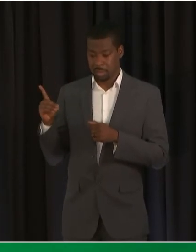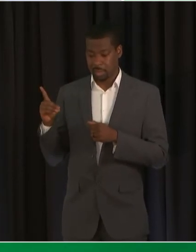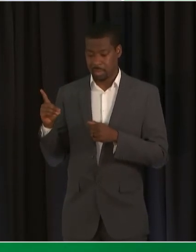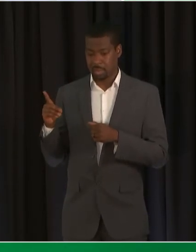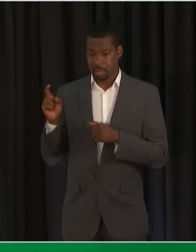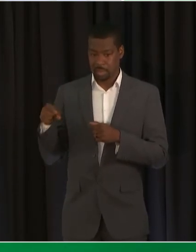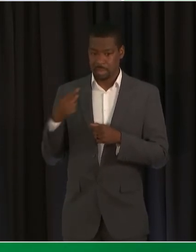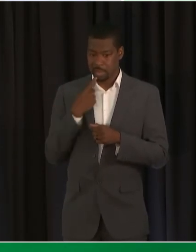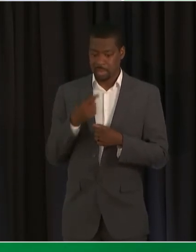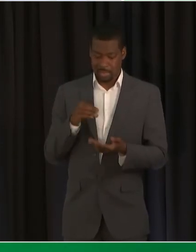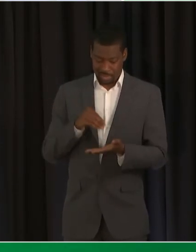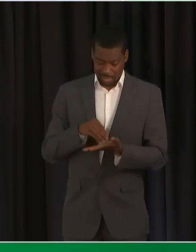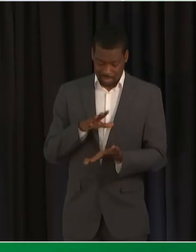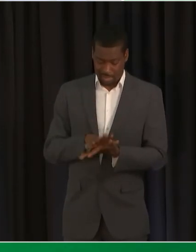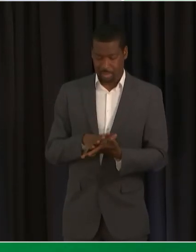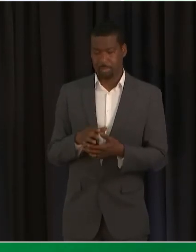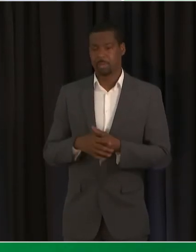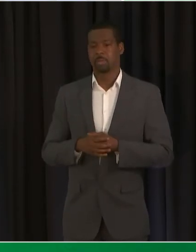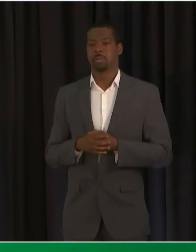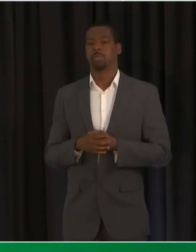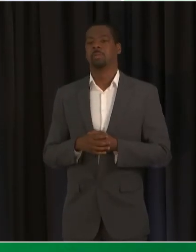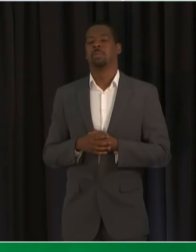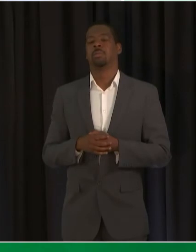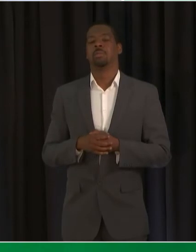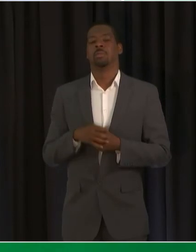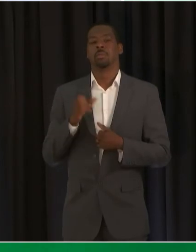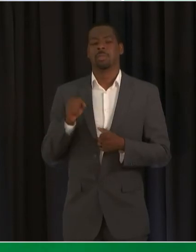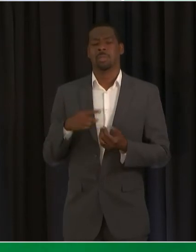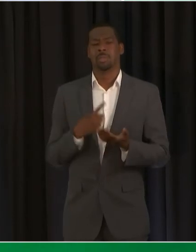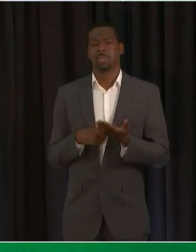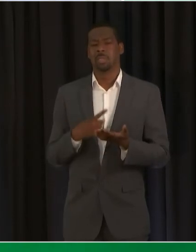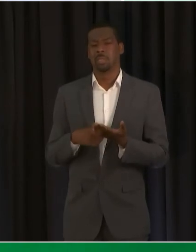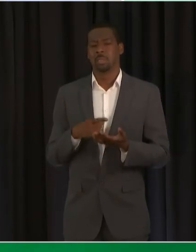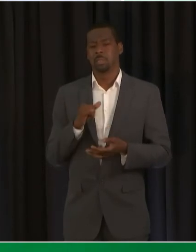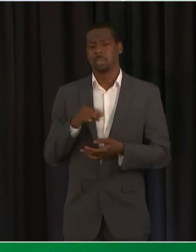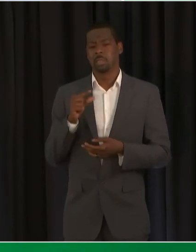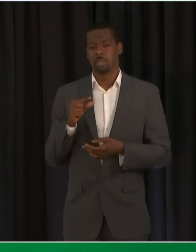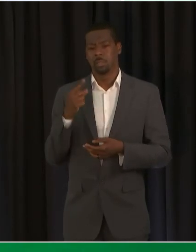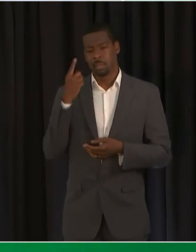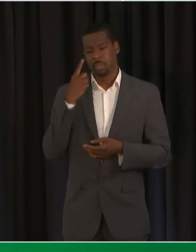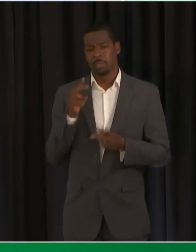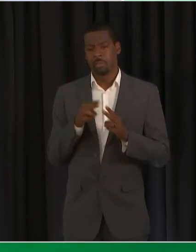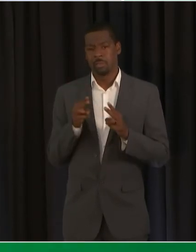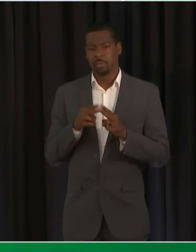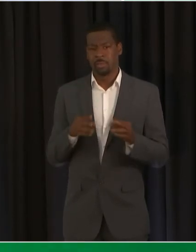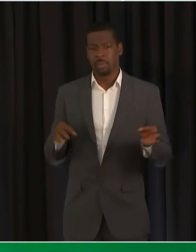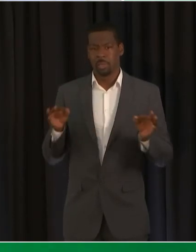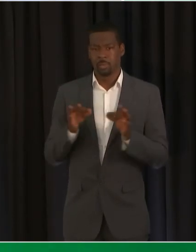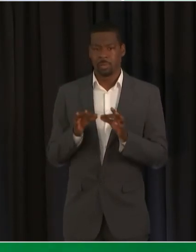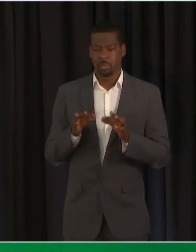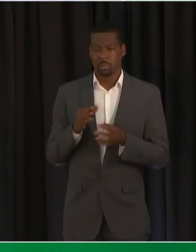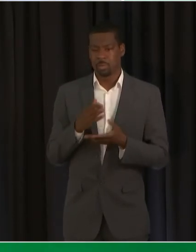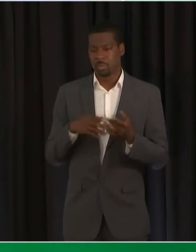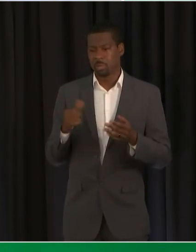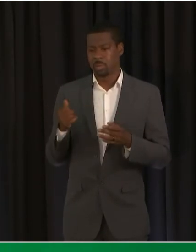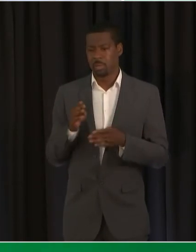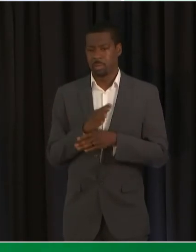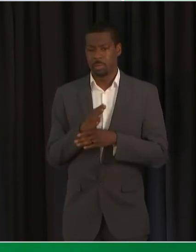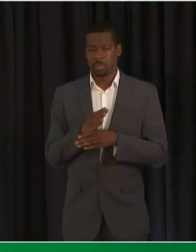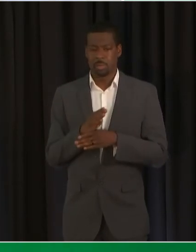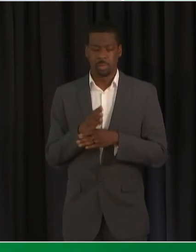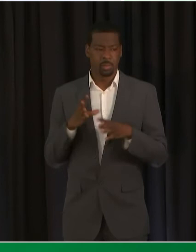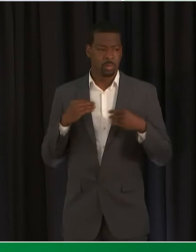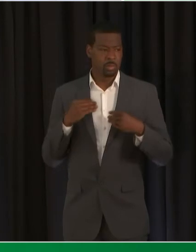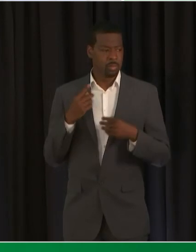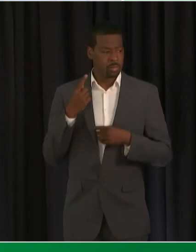D called documentation. Yeah. And so can you talk to that a little bit? Because I think it's very important that some of the other business owners pick up